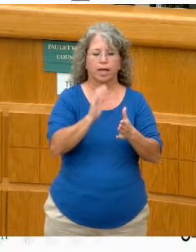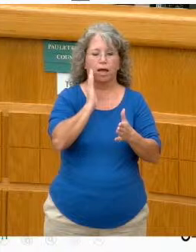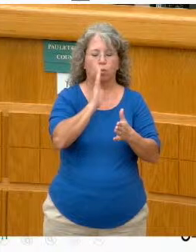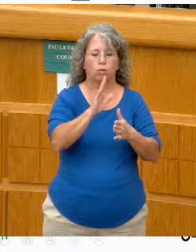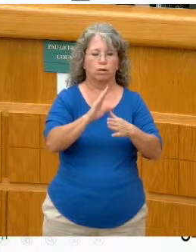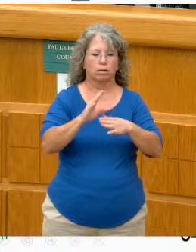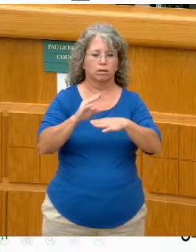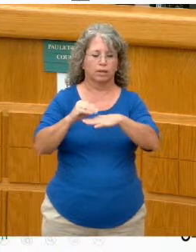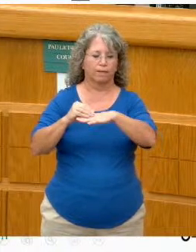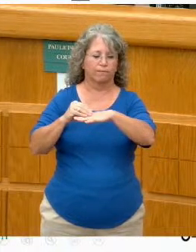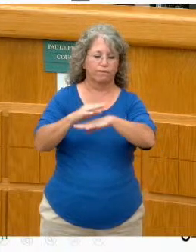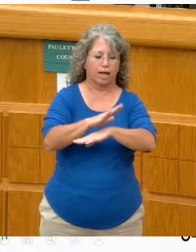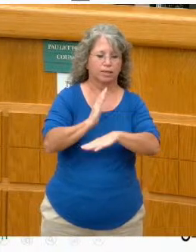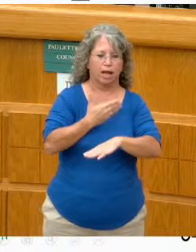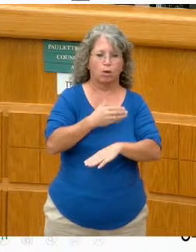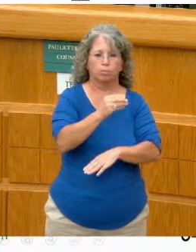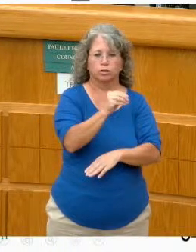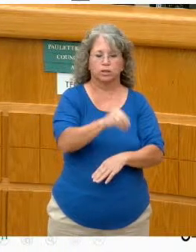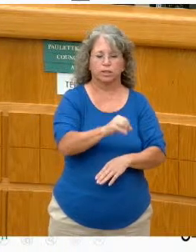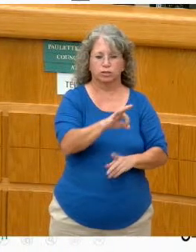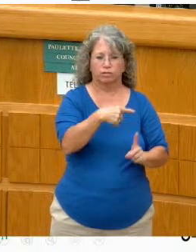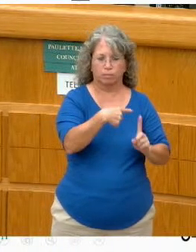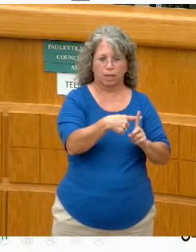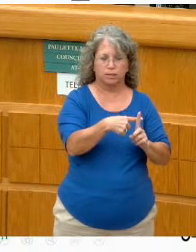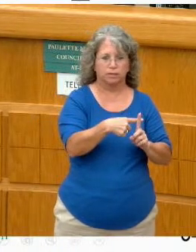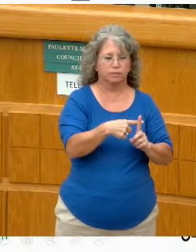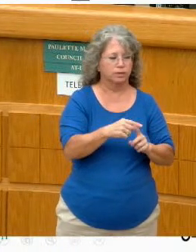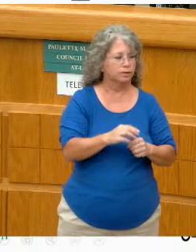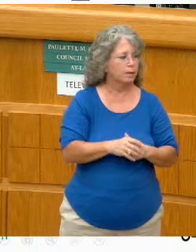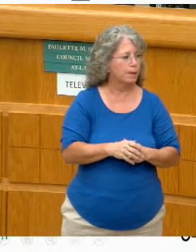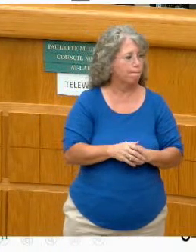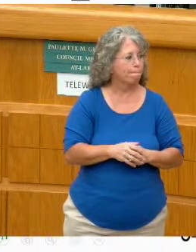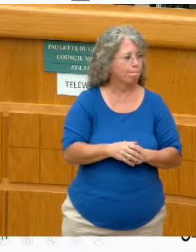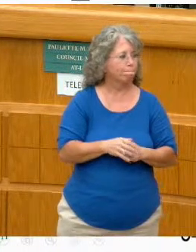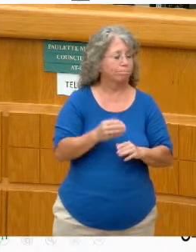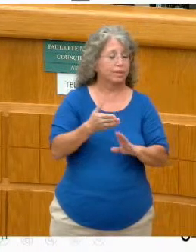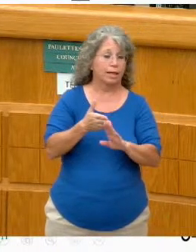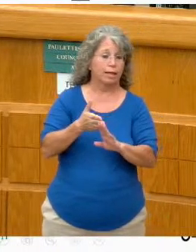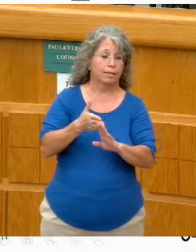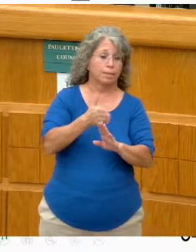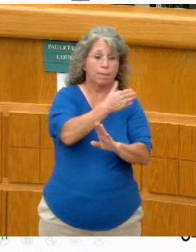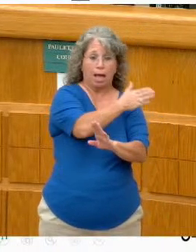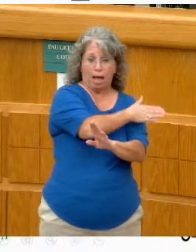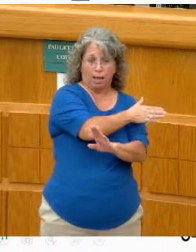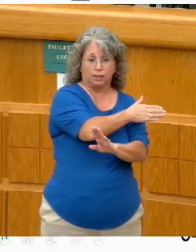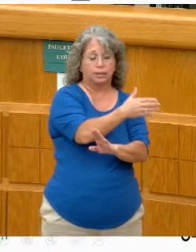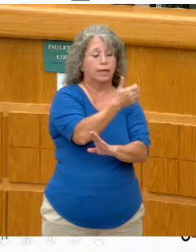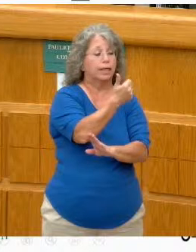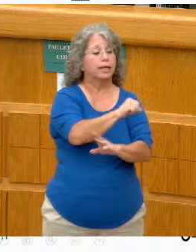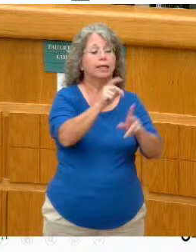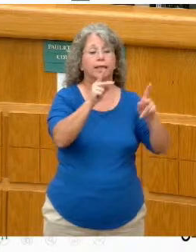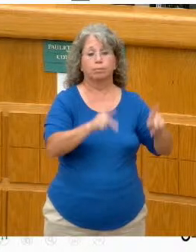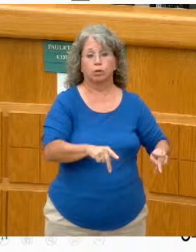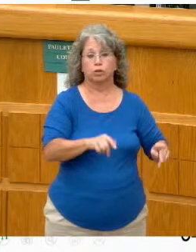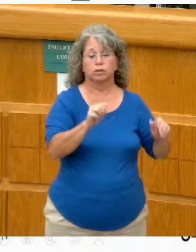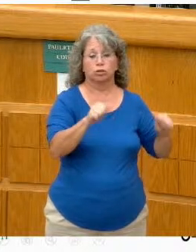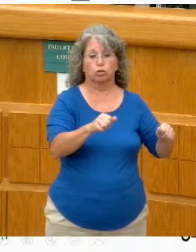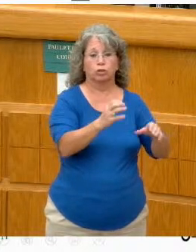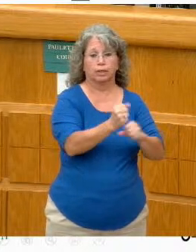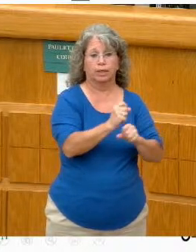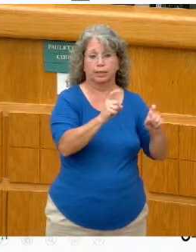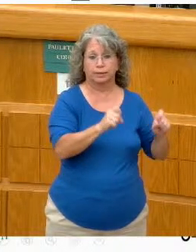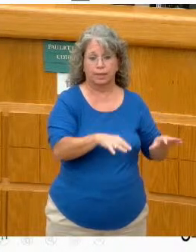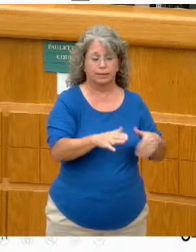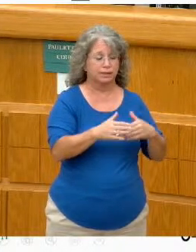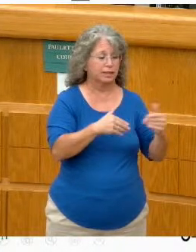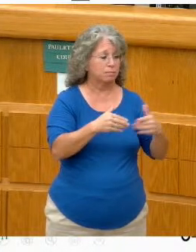positives were. We know back here, anybody was qualified to get a test, whether you were symptomatic or not. And we suspect that that played